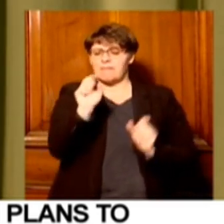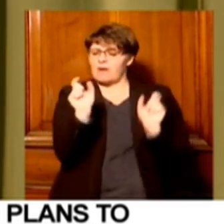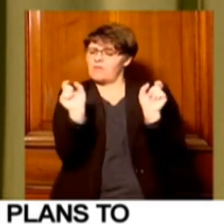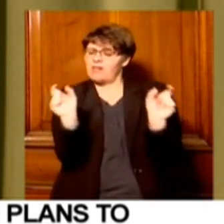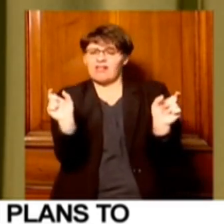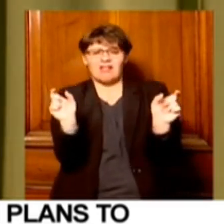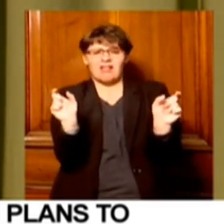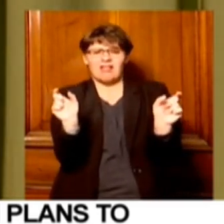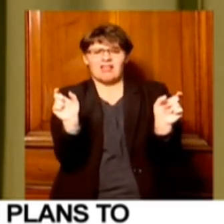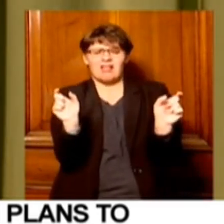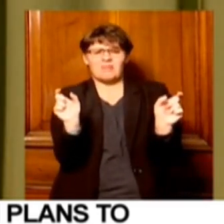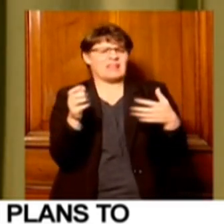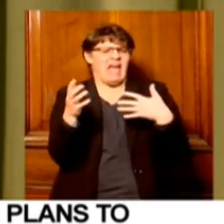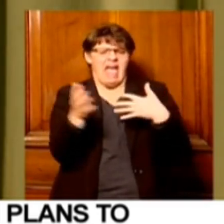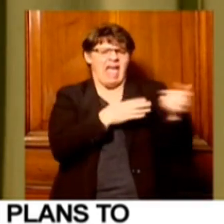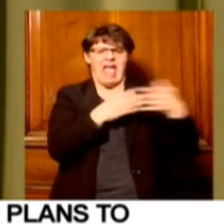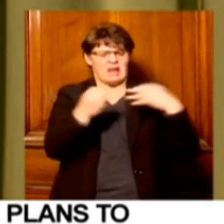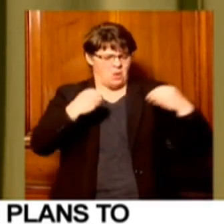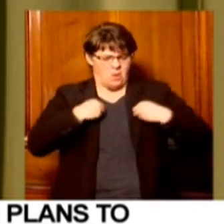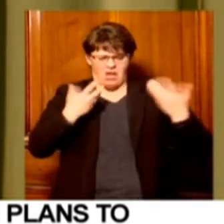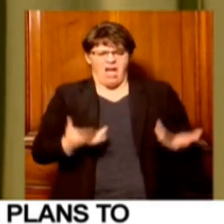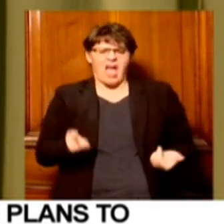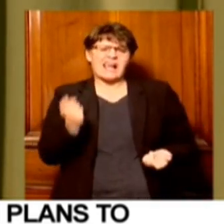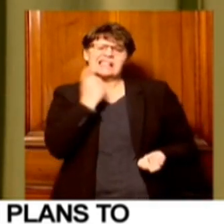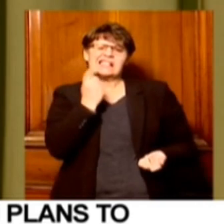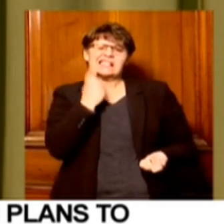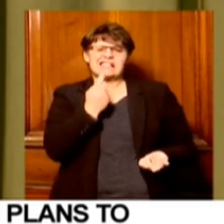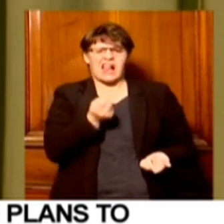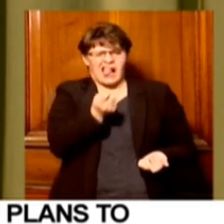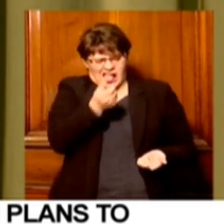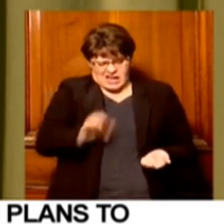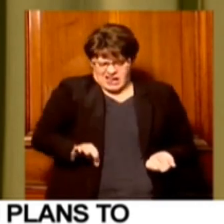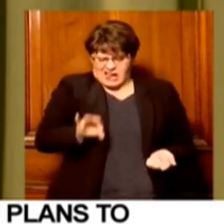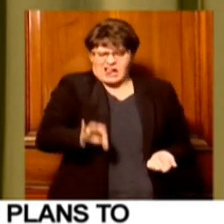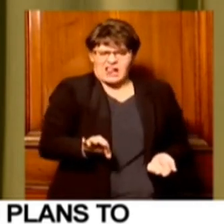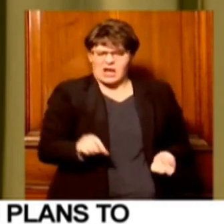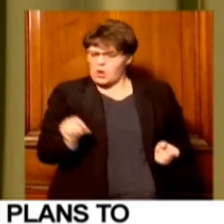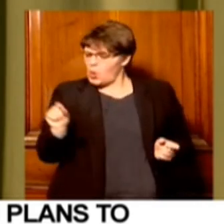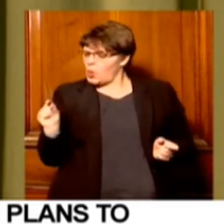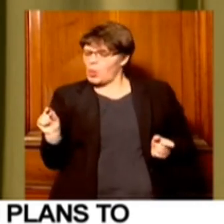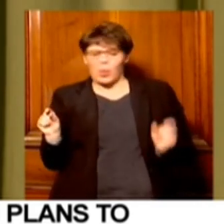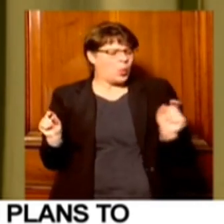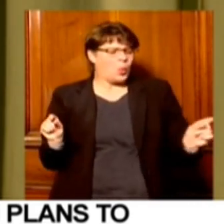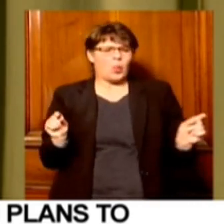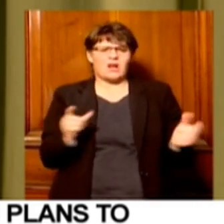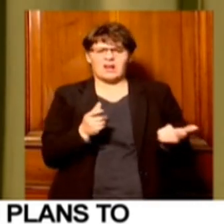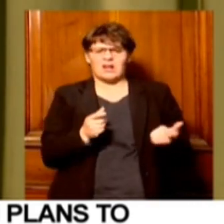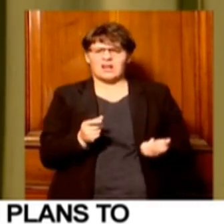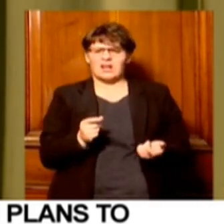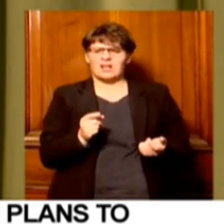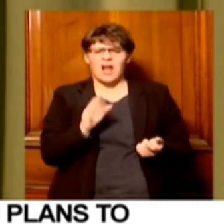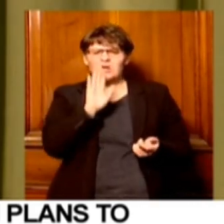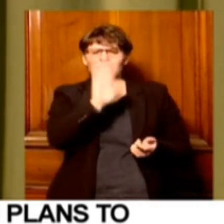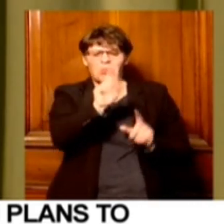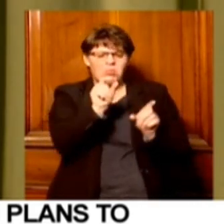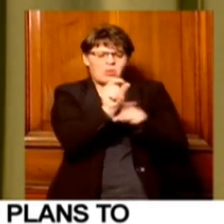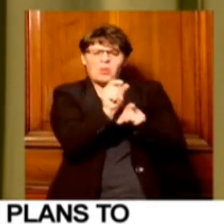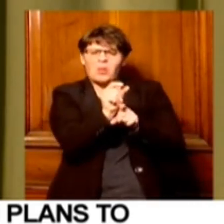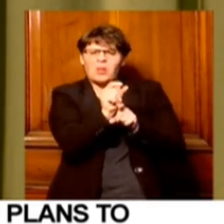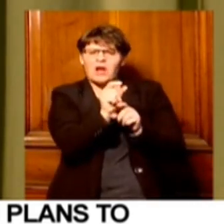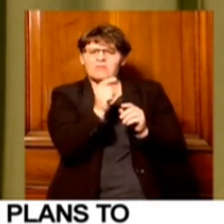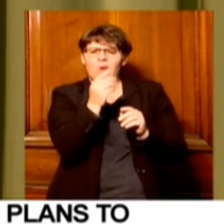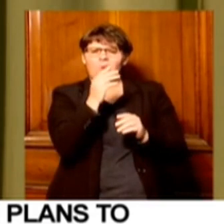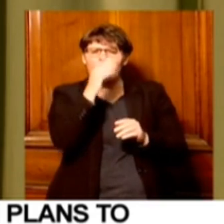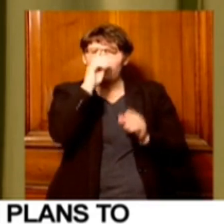thing, any taxi owner can pay a little bit to put a stop. What is this thing? Window